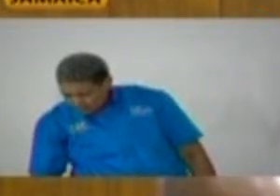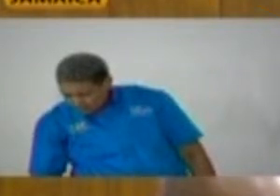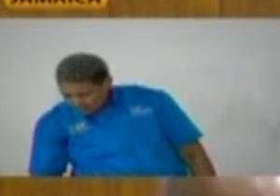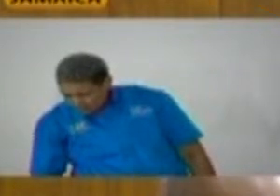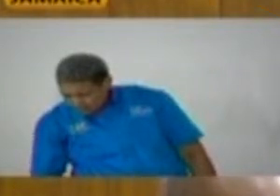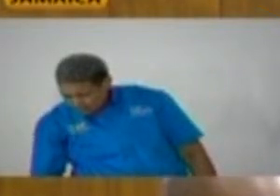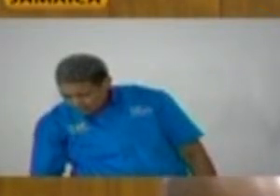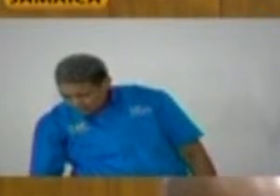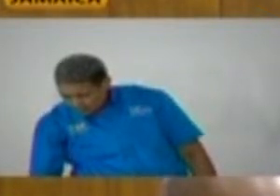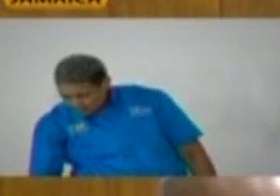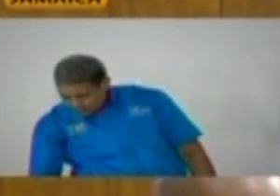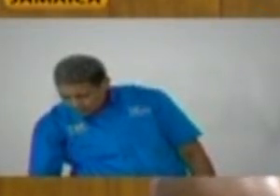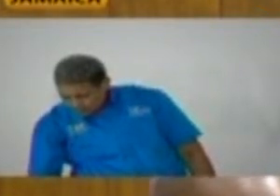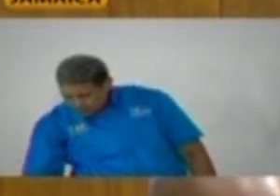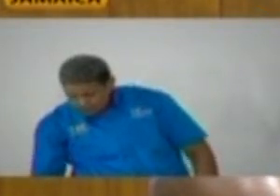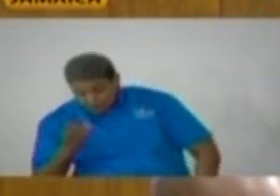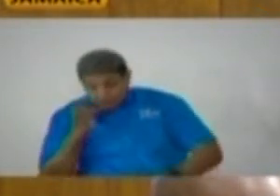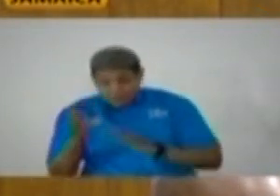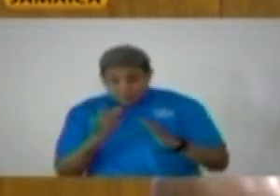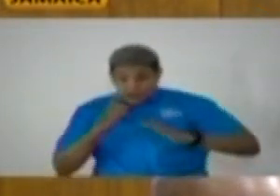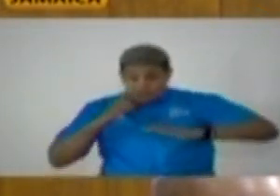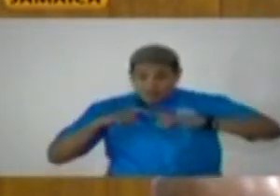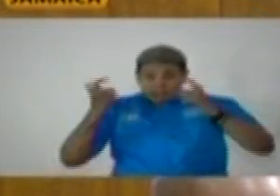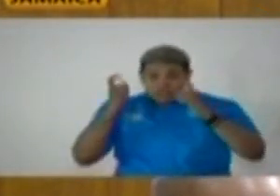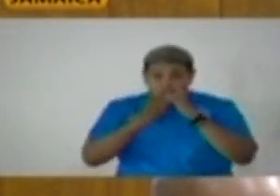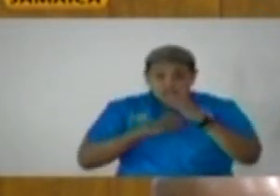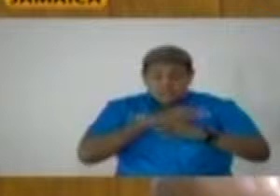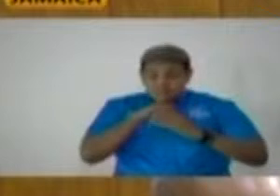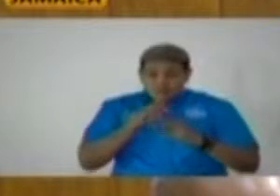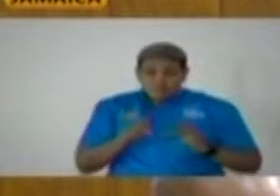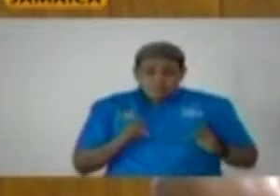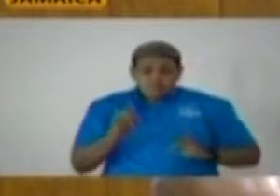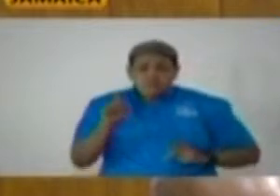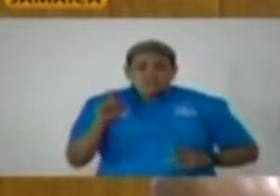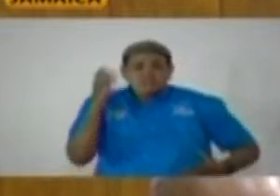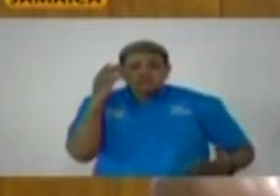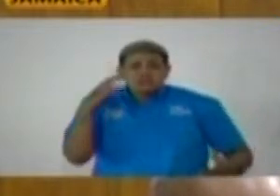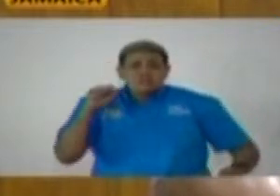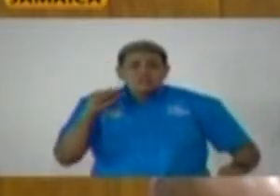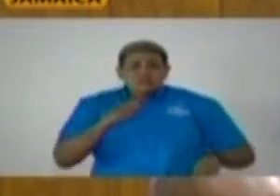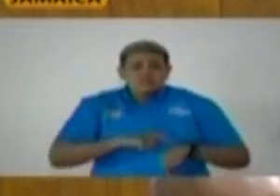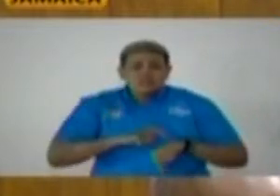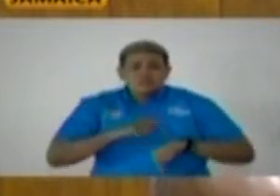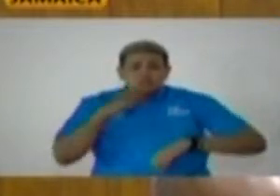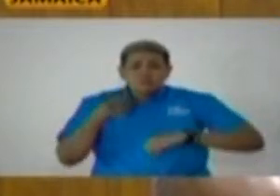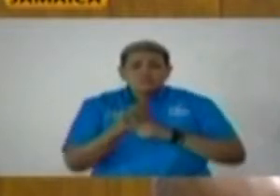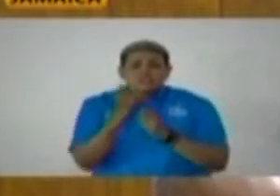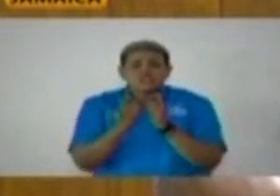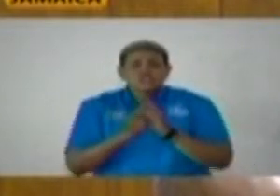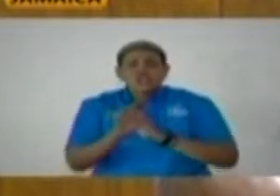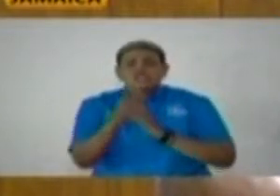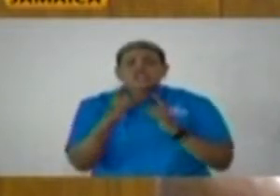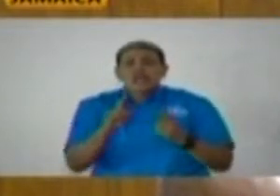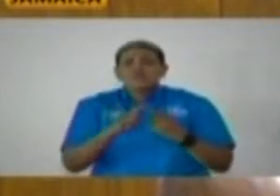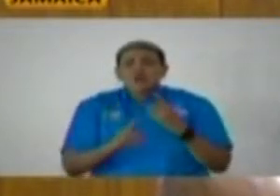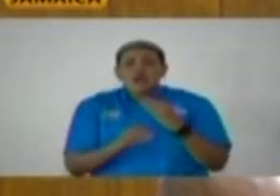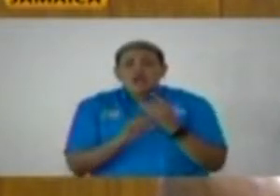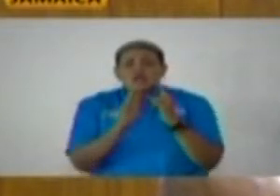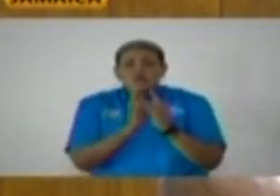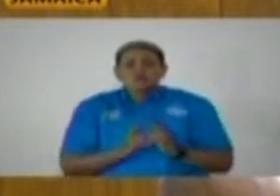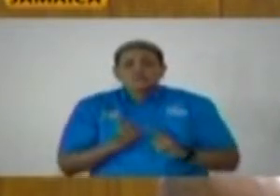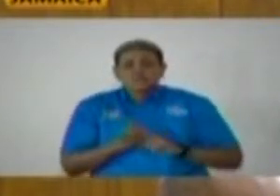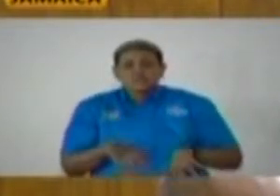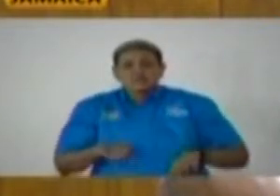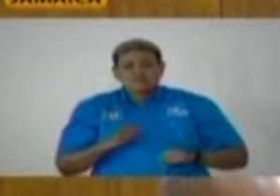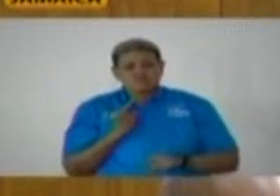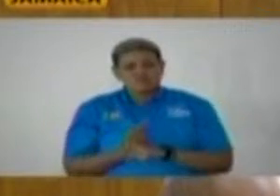Madam Speaker, if you're planning for monumental change involving people, you need to take the time to make the changes and the tweaks to get